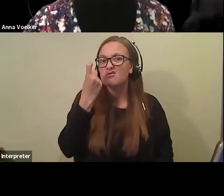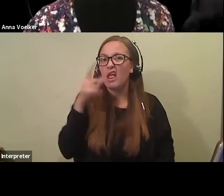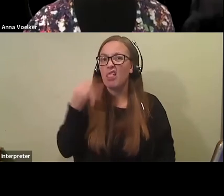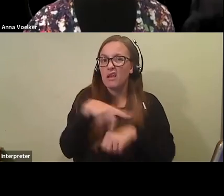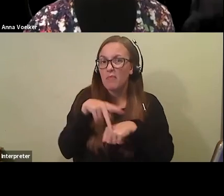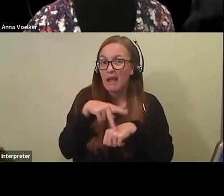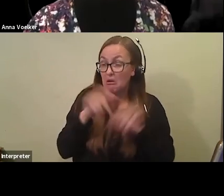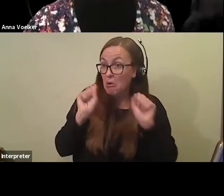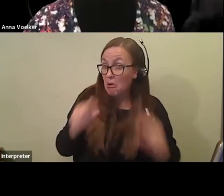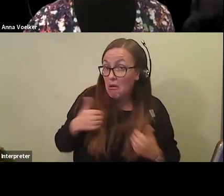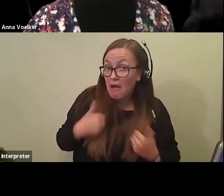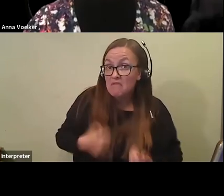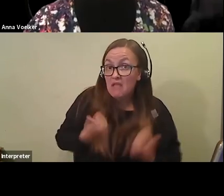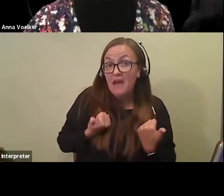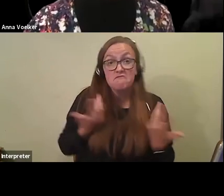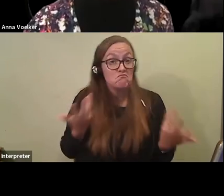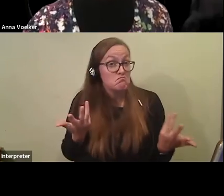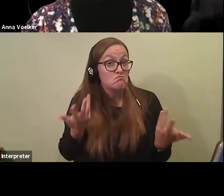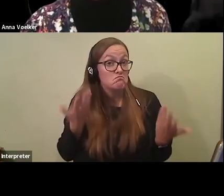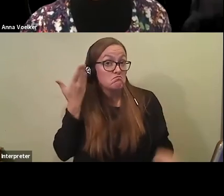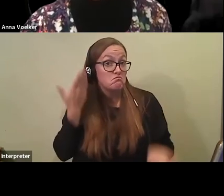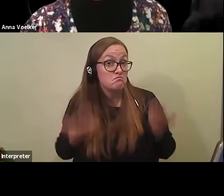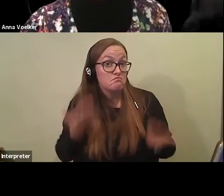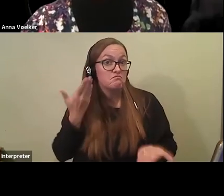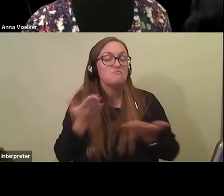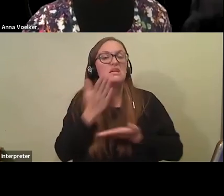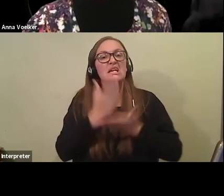and we think that some of them might be rocky. But then you go